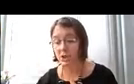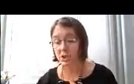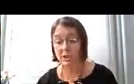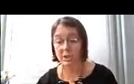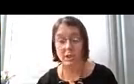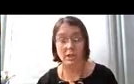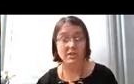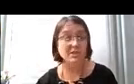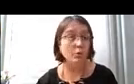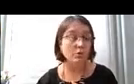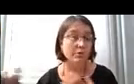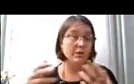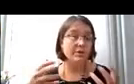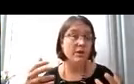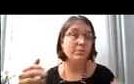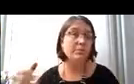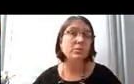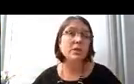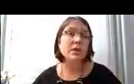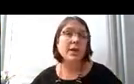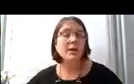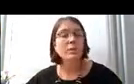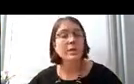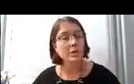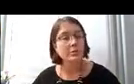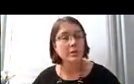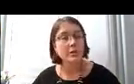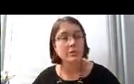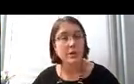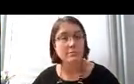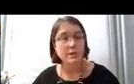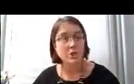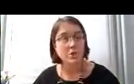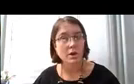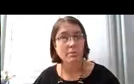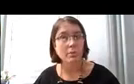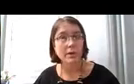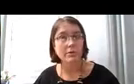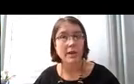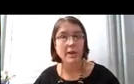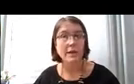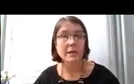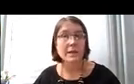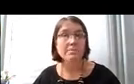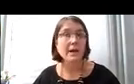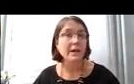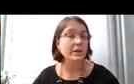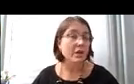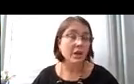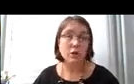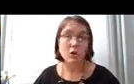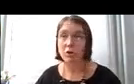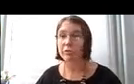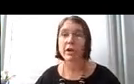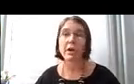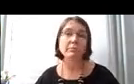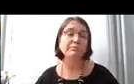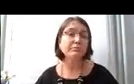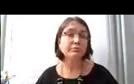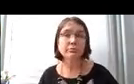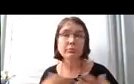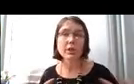be teaching in sport, for example, and we could hopefully try and match you up with a manager